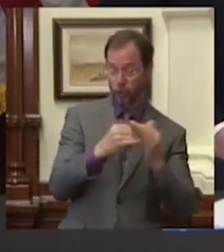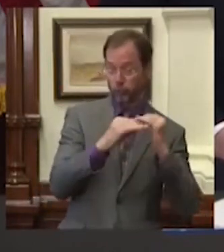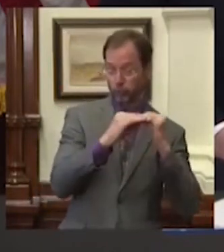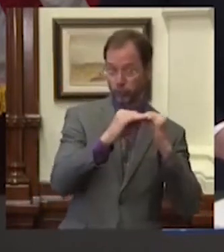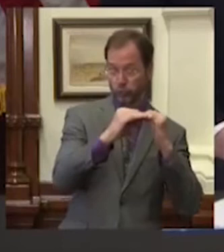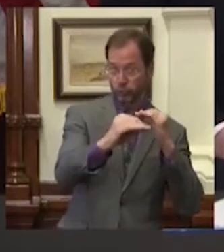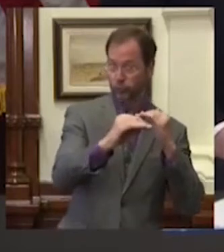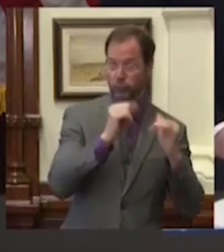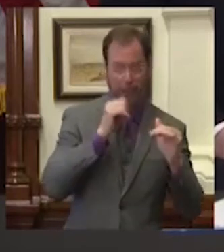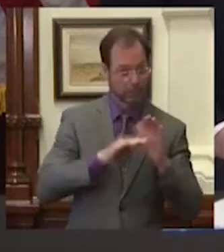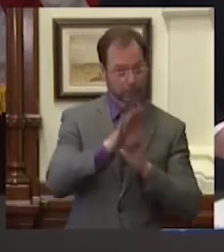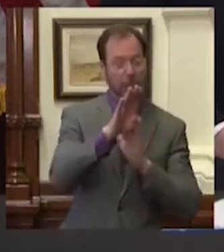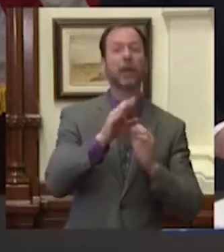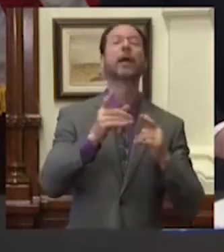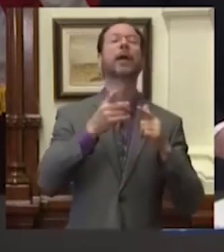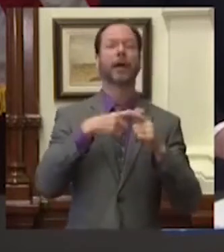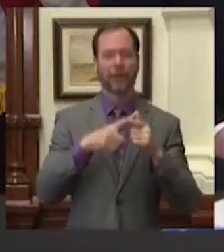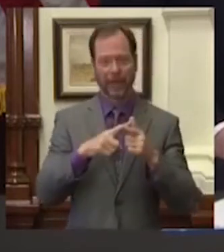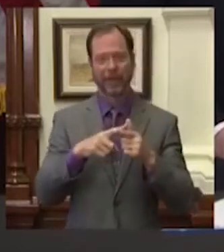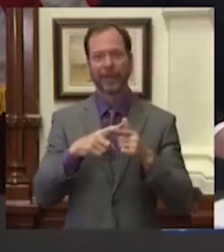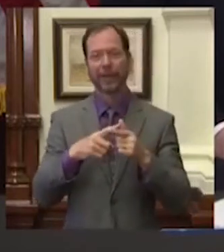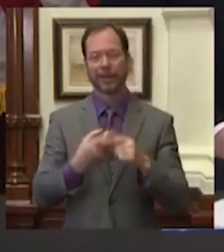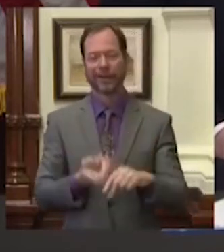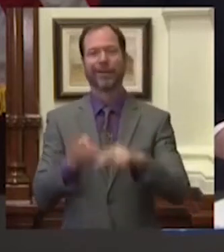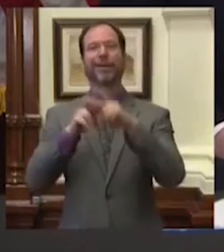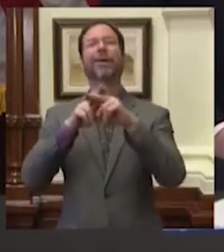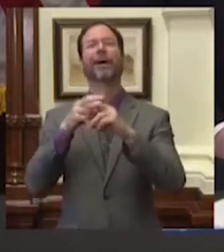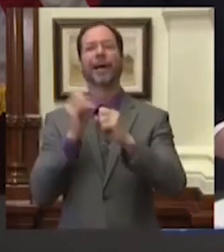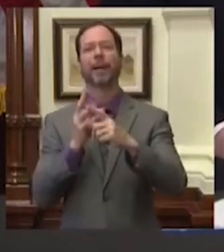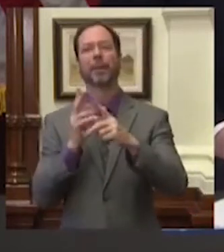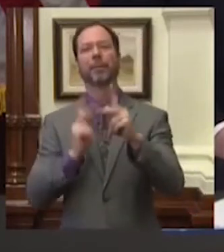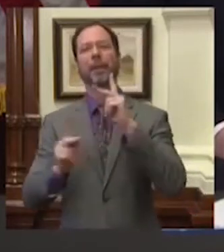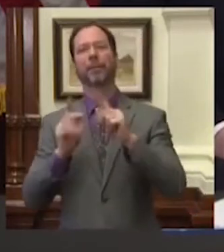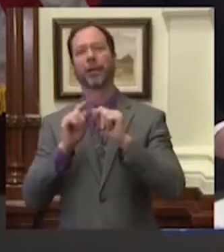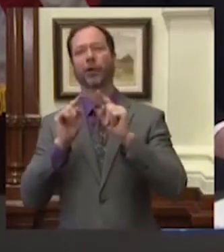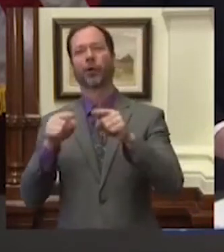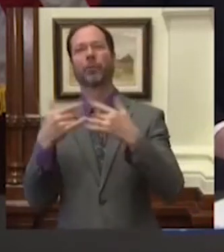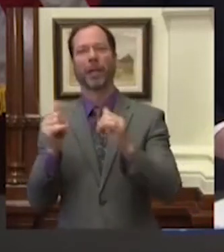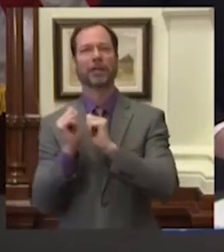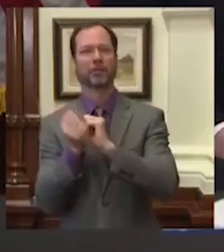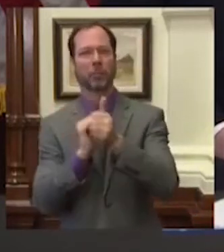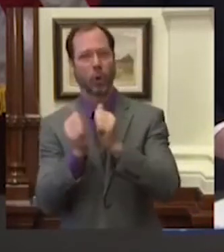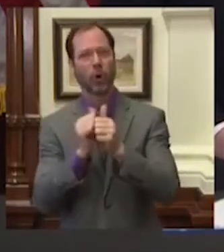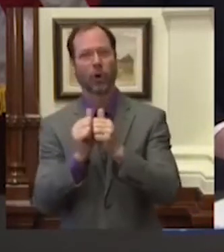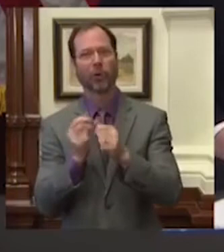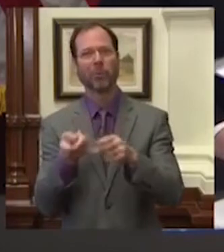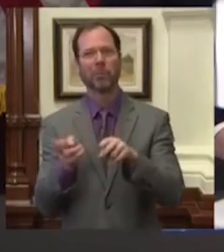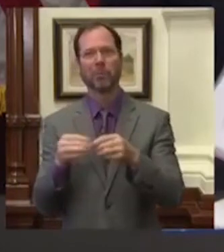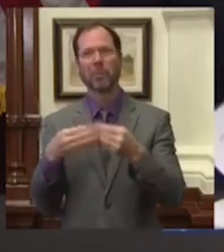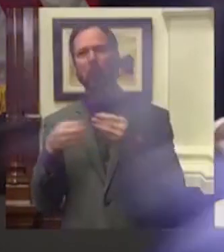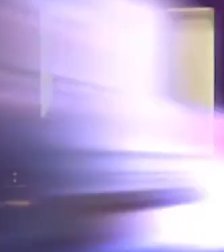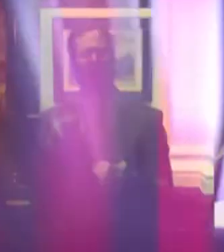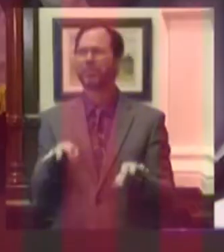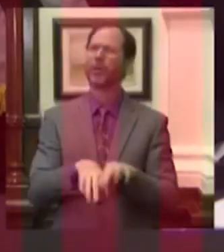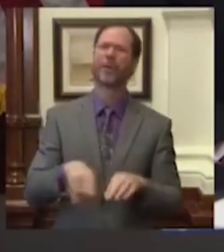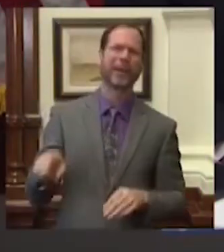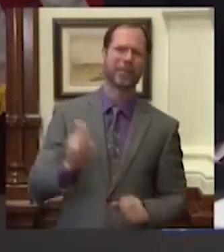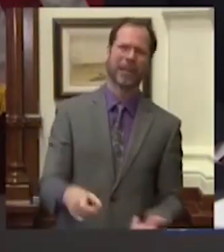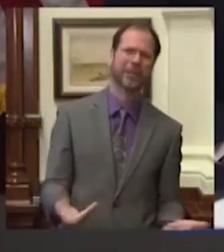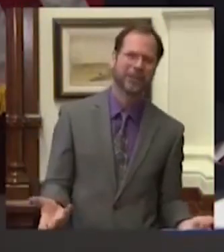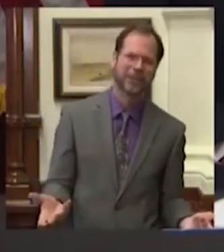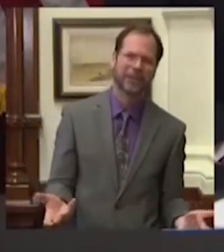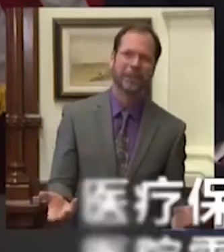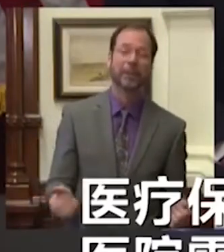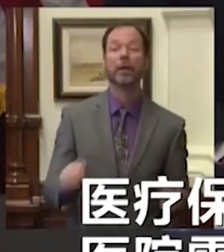be to expand the number of participants in phase two to allow even more sporting activities to be engaged in.